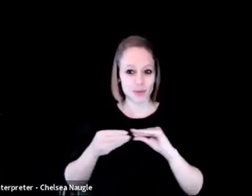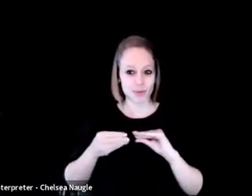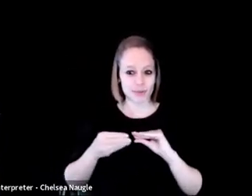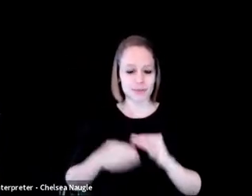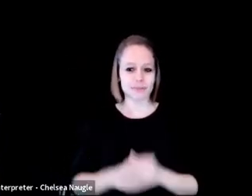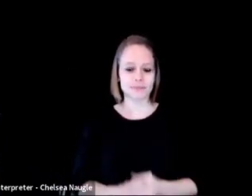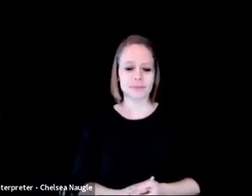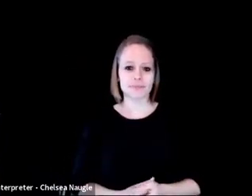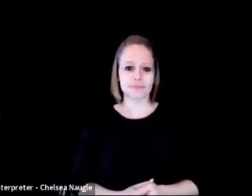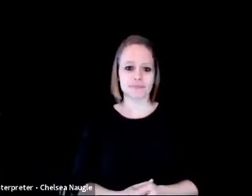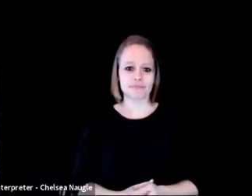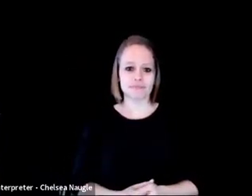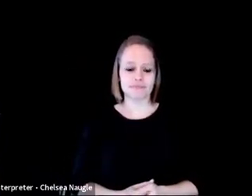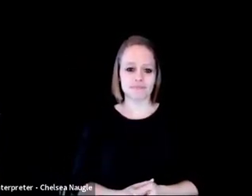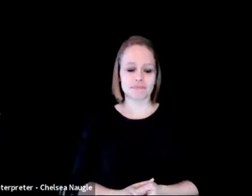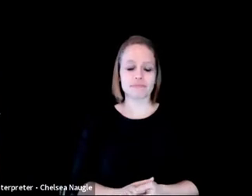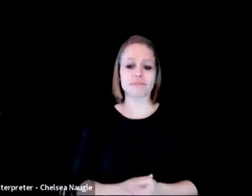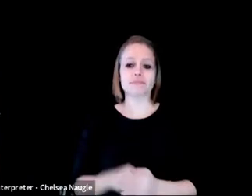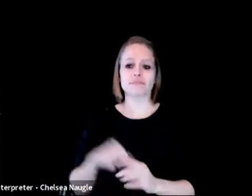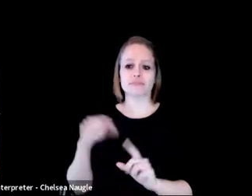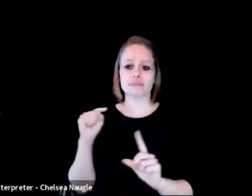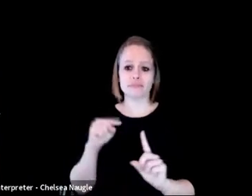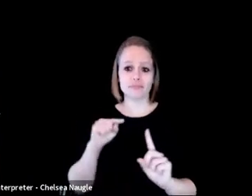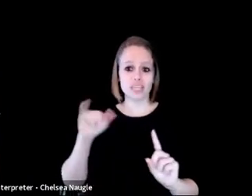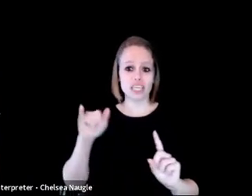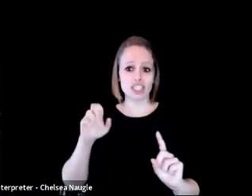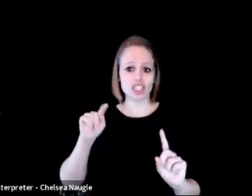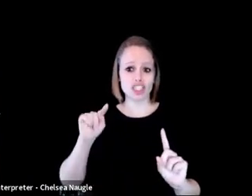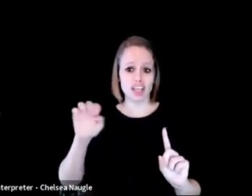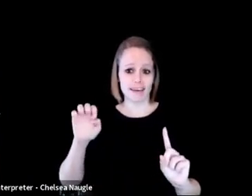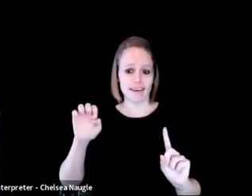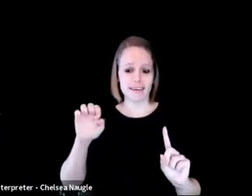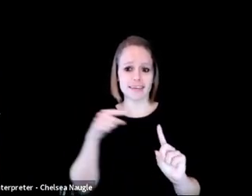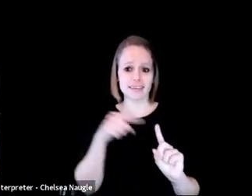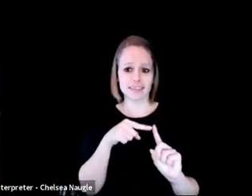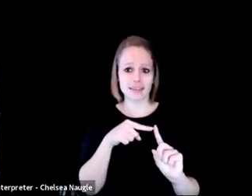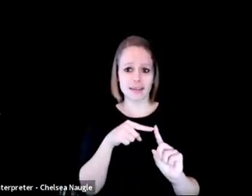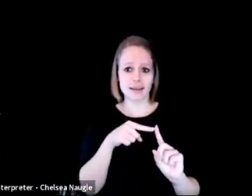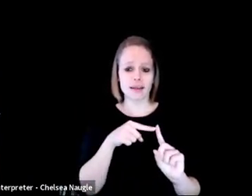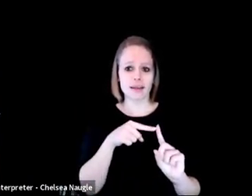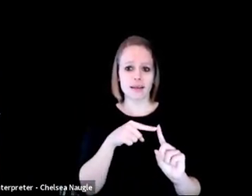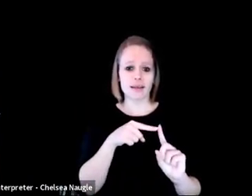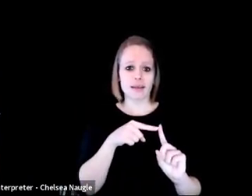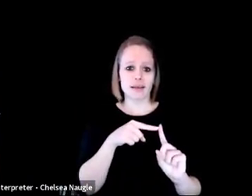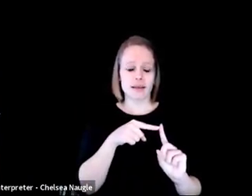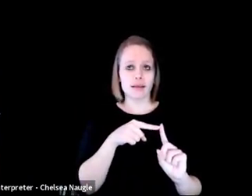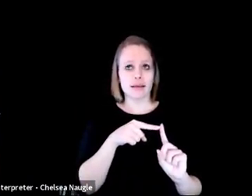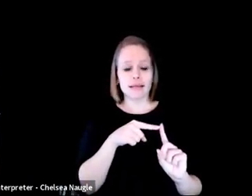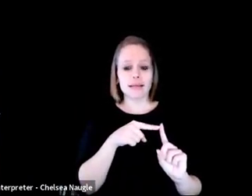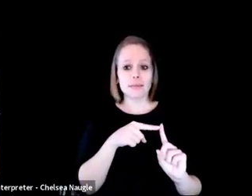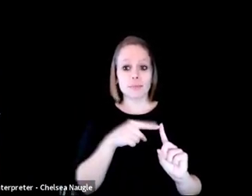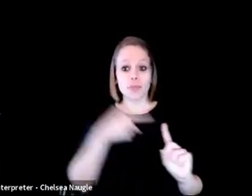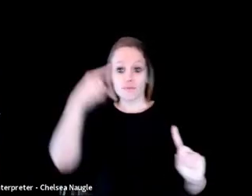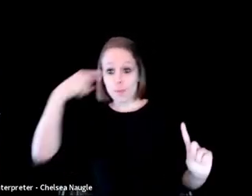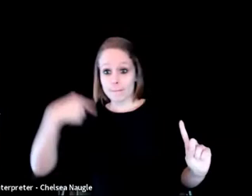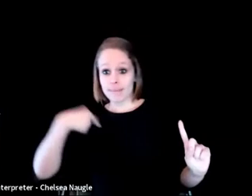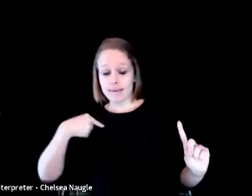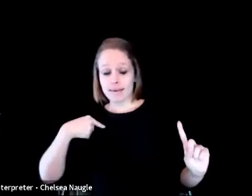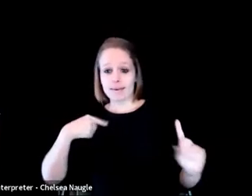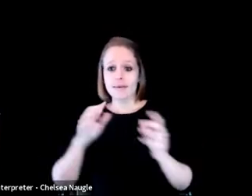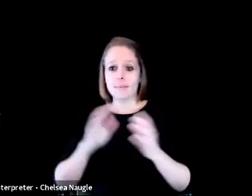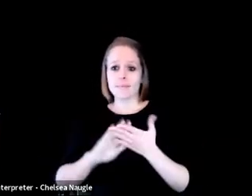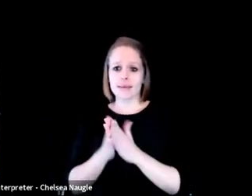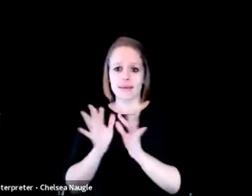and a little bit about her. She is the child who, for me, it became really important that I started